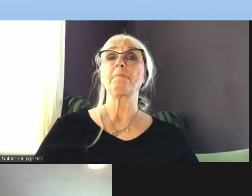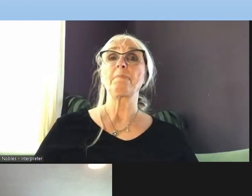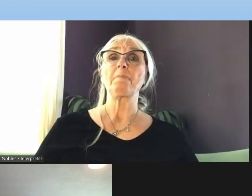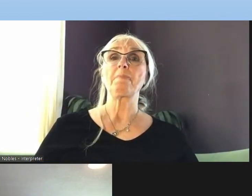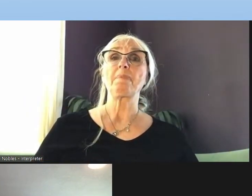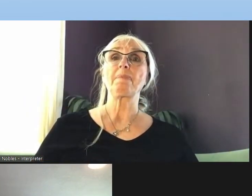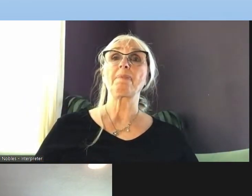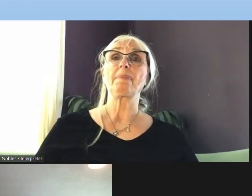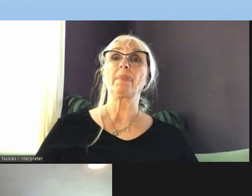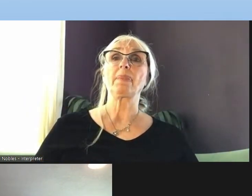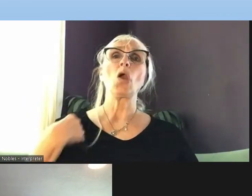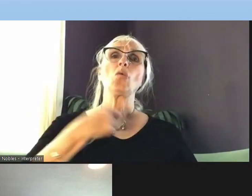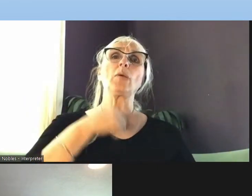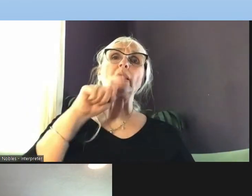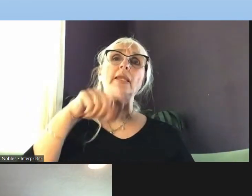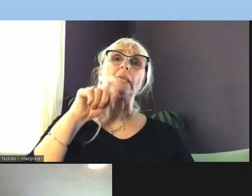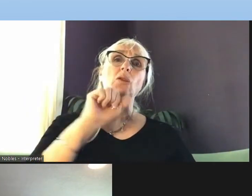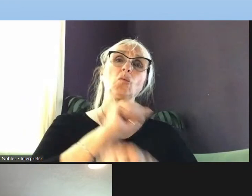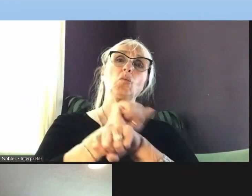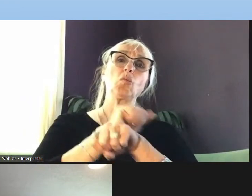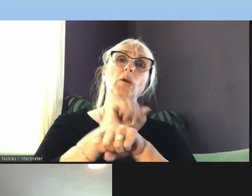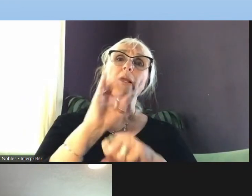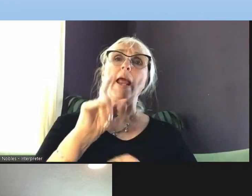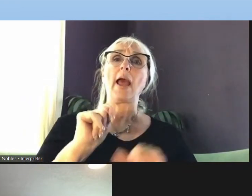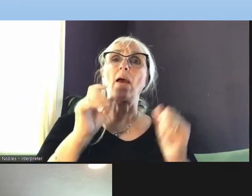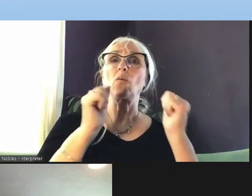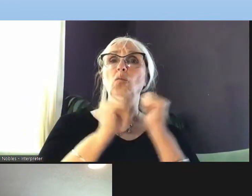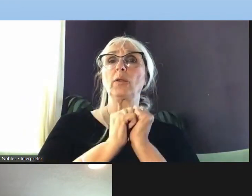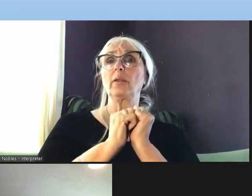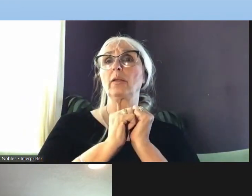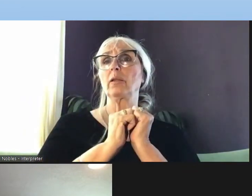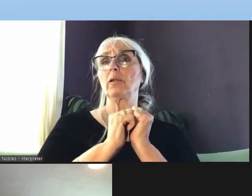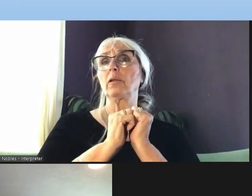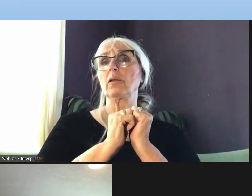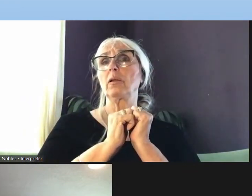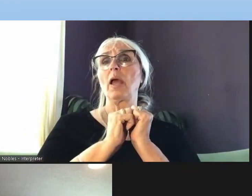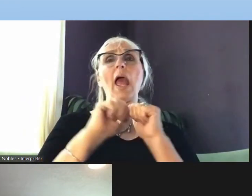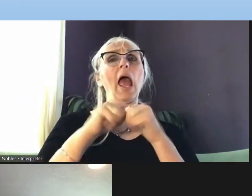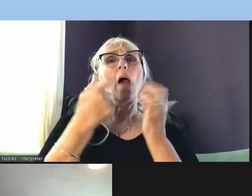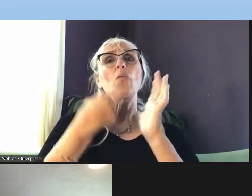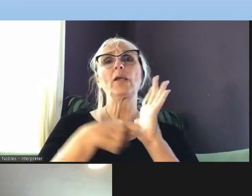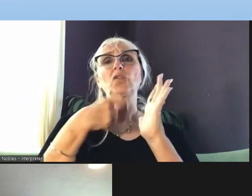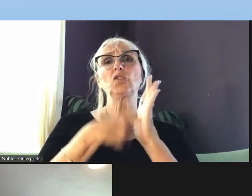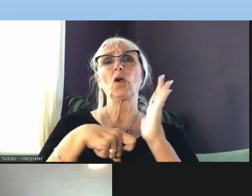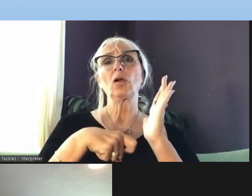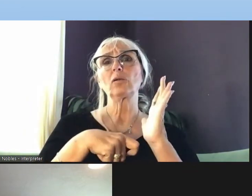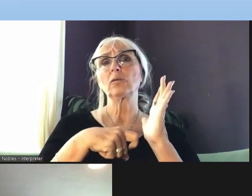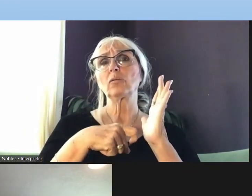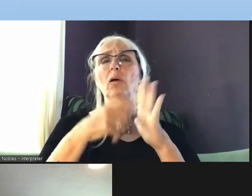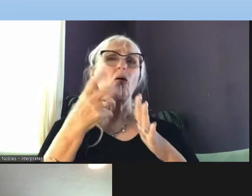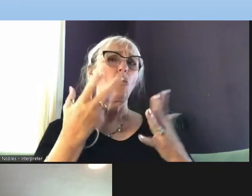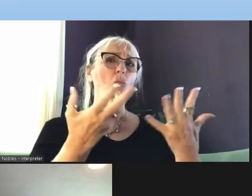we would need to work it out with So it would just, how we would charge it to just the each. cost of